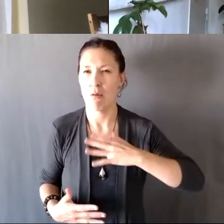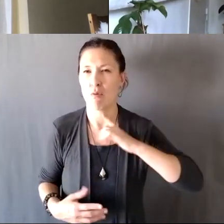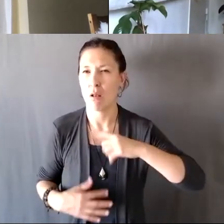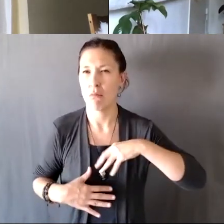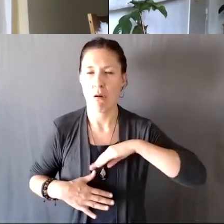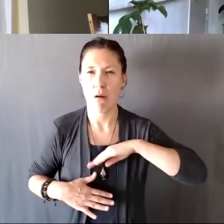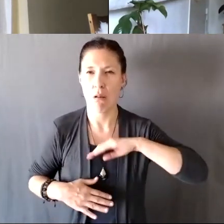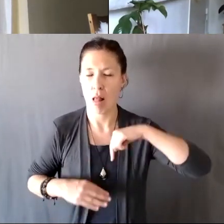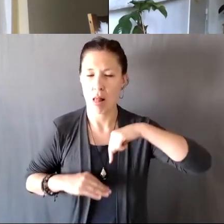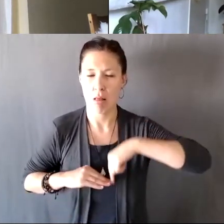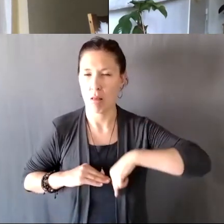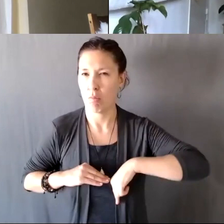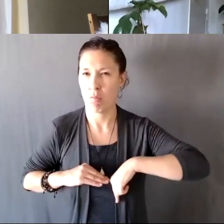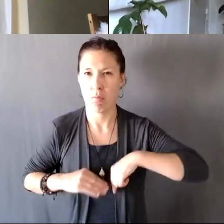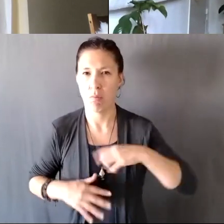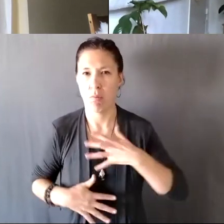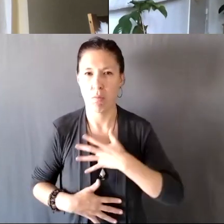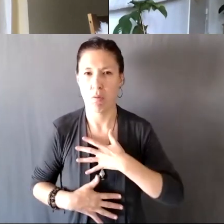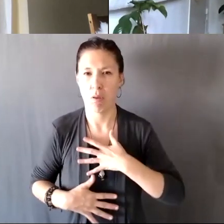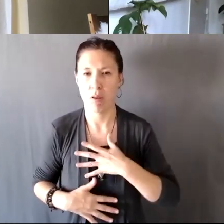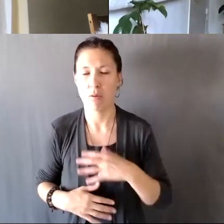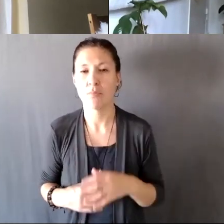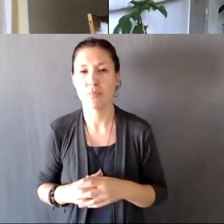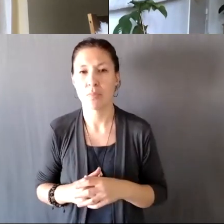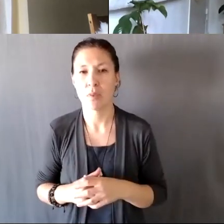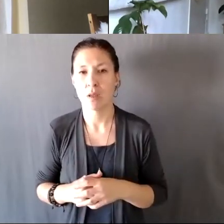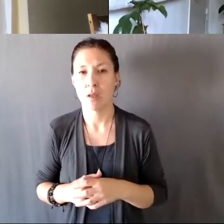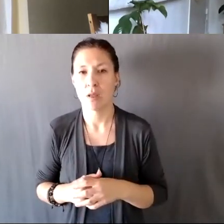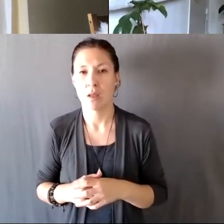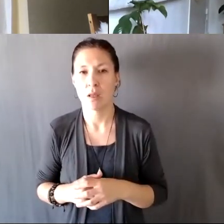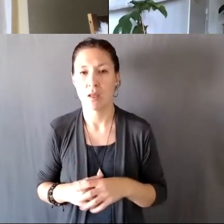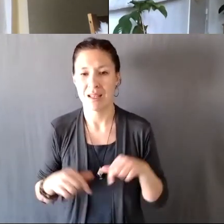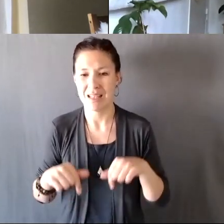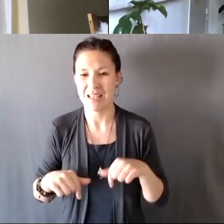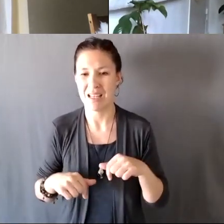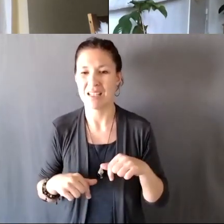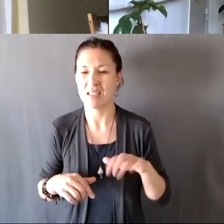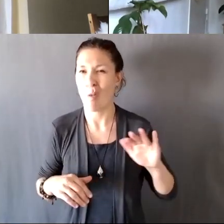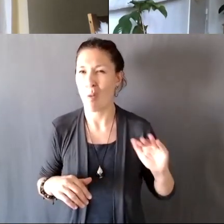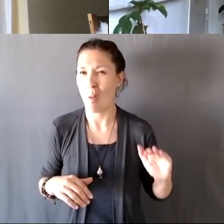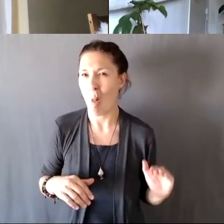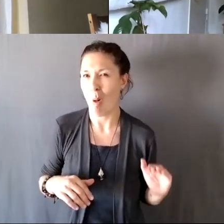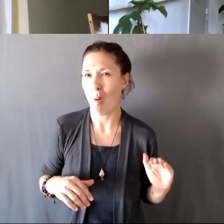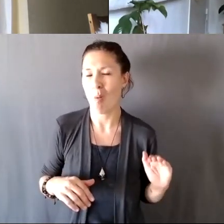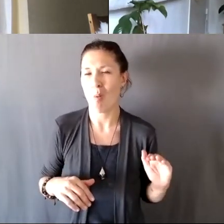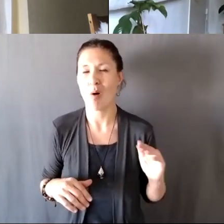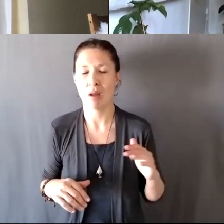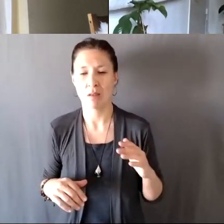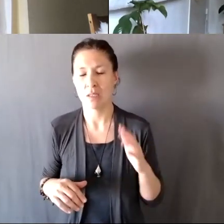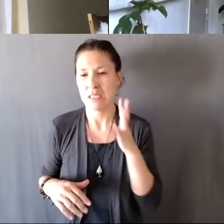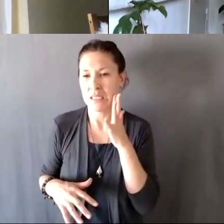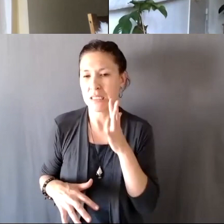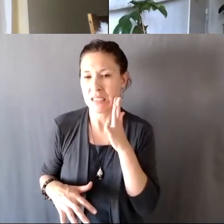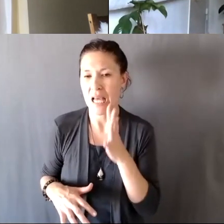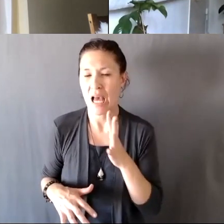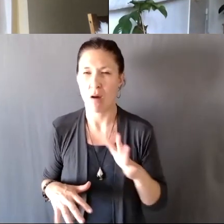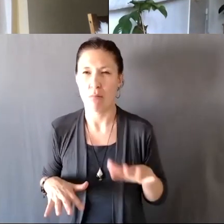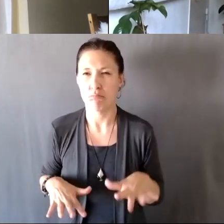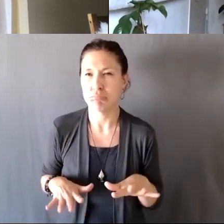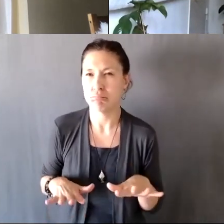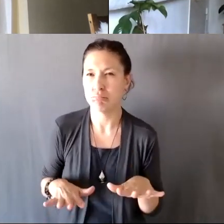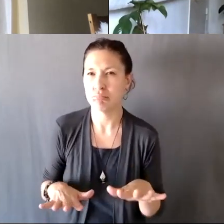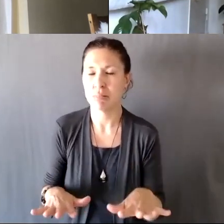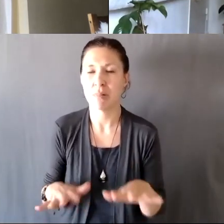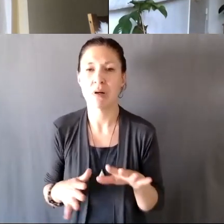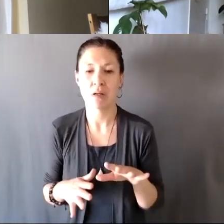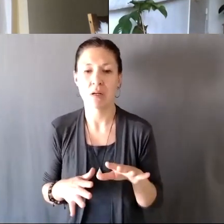really bad cramps, making these type of low sounds, these low rumbling, vibrating sounds helps